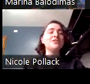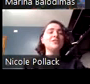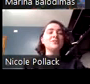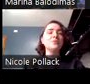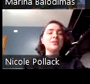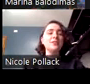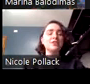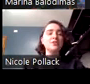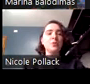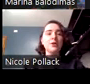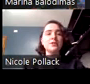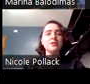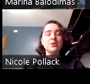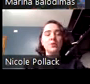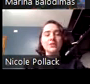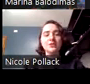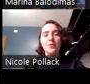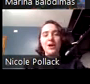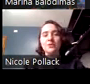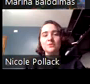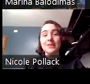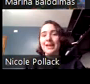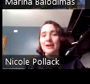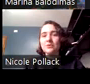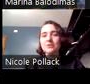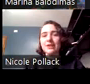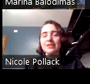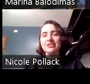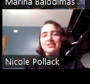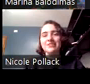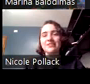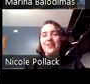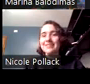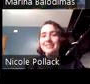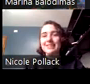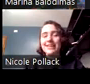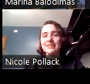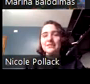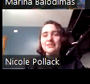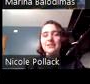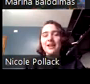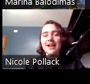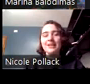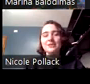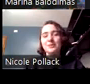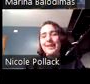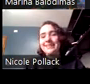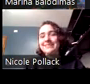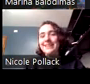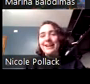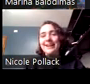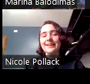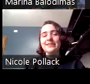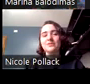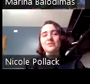So I just really enjoy going about my house and just finding things to